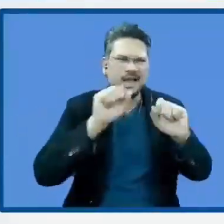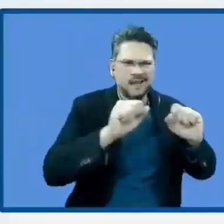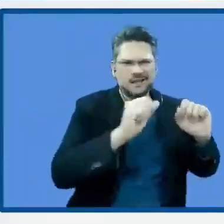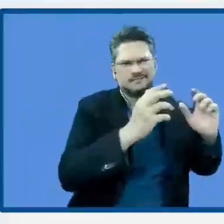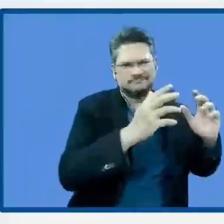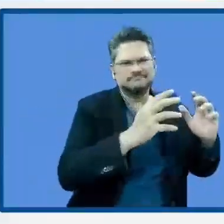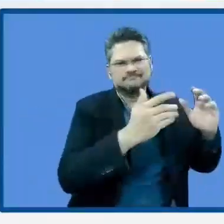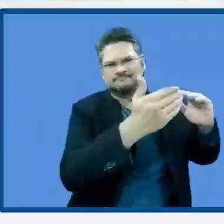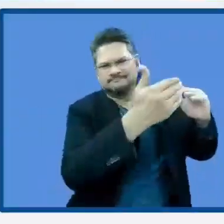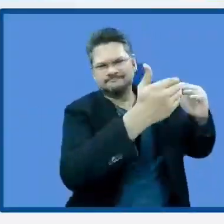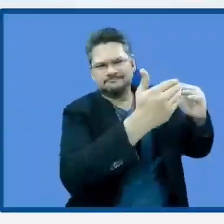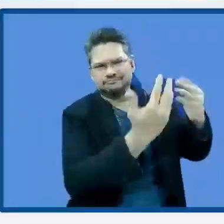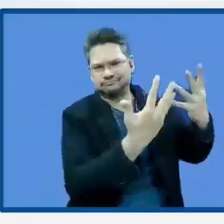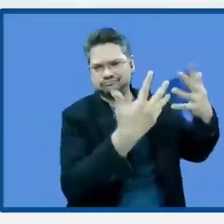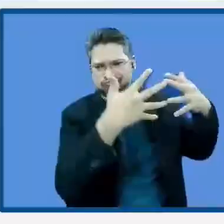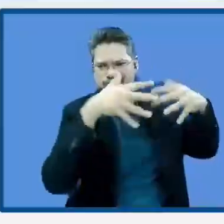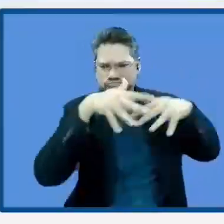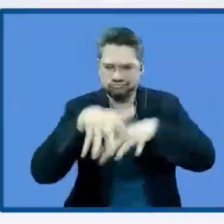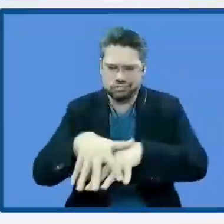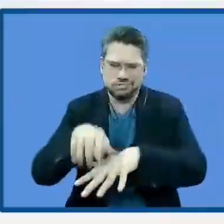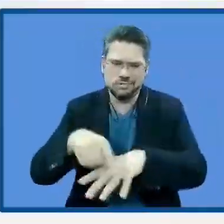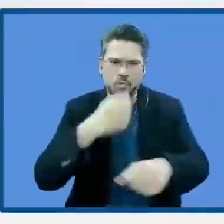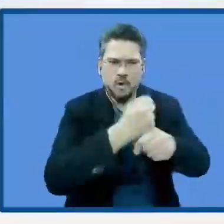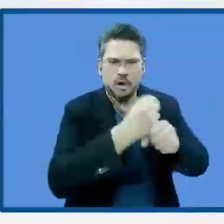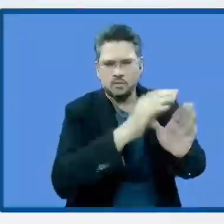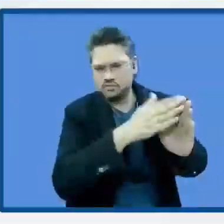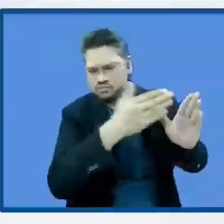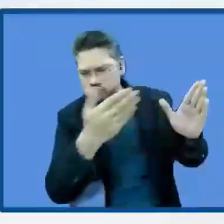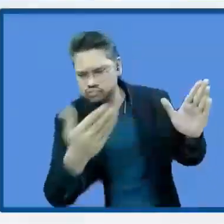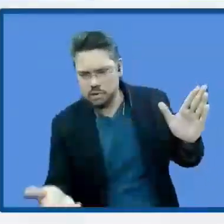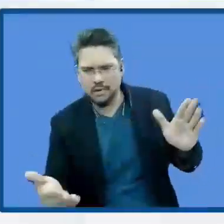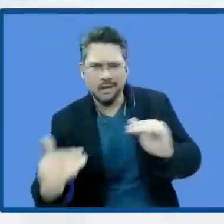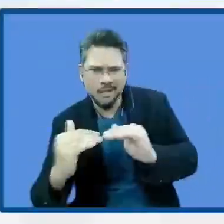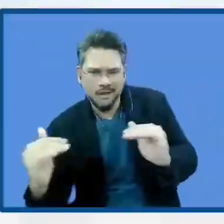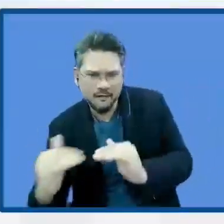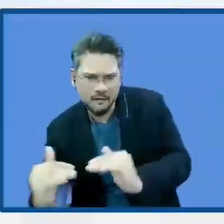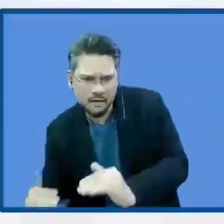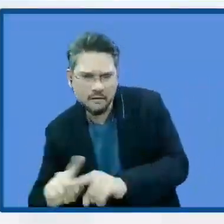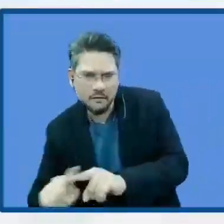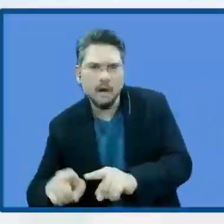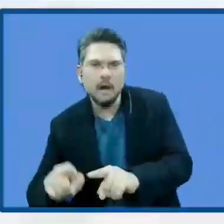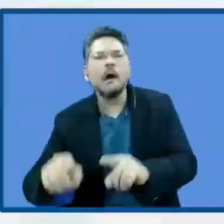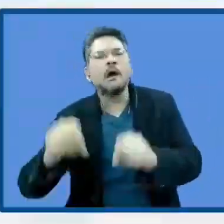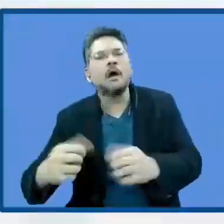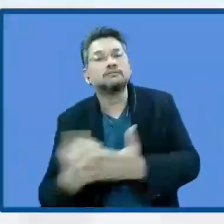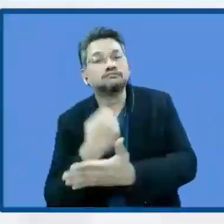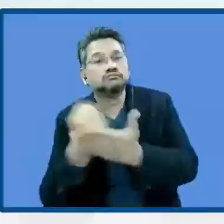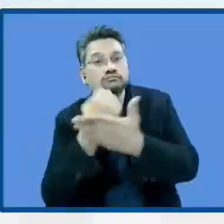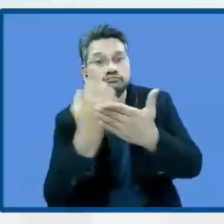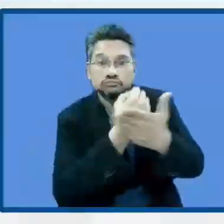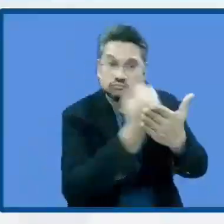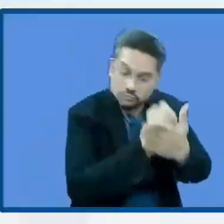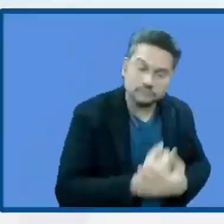that way, goals will be better represented. And about